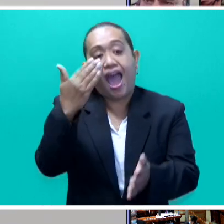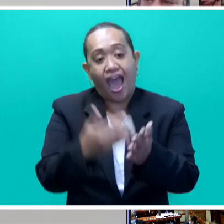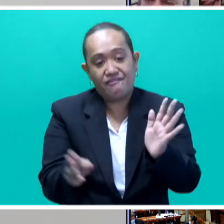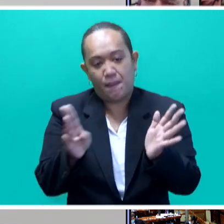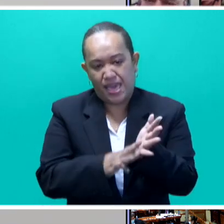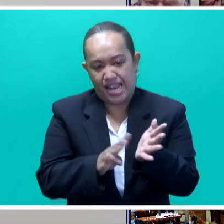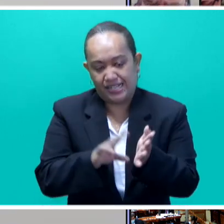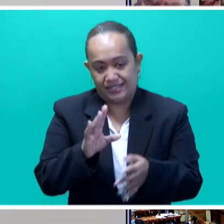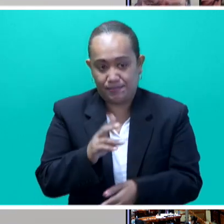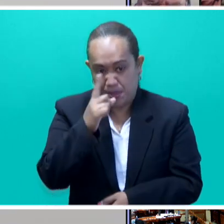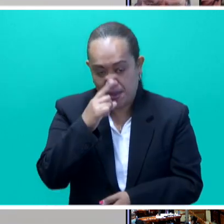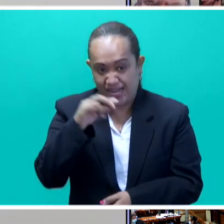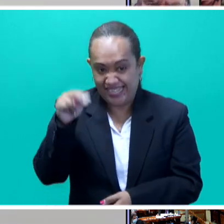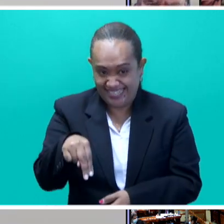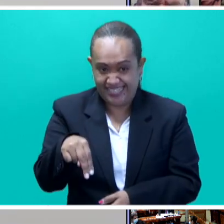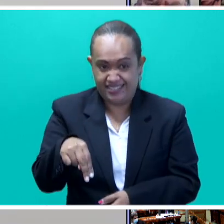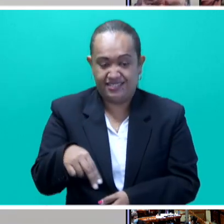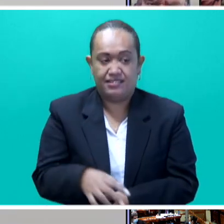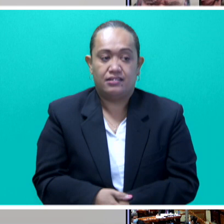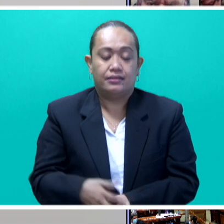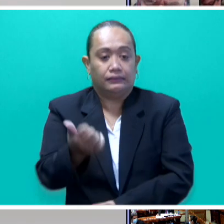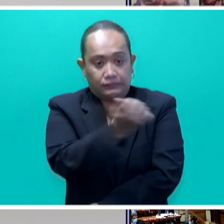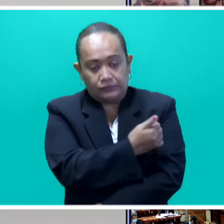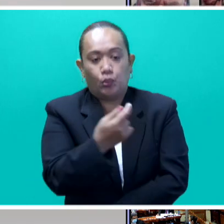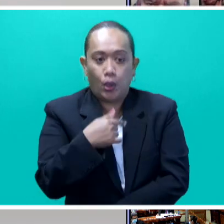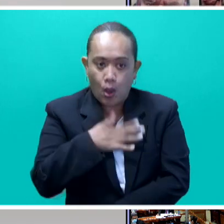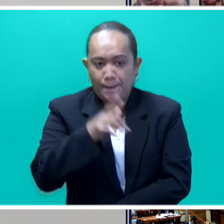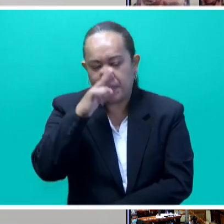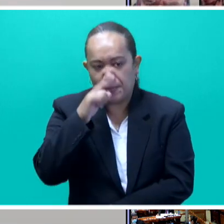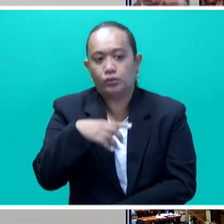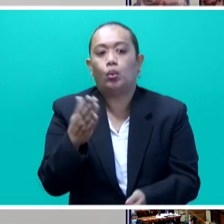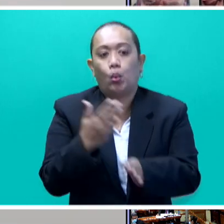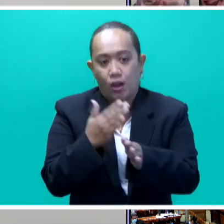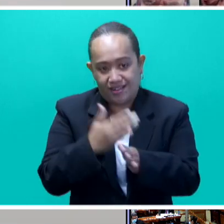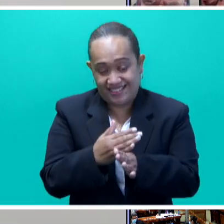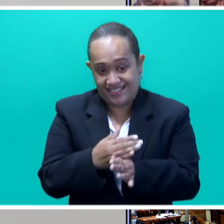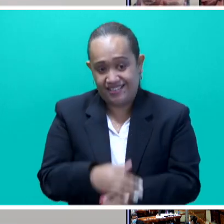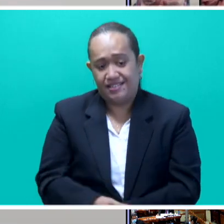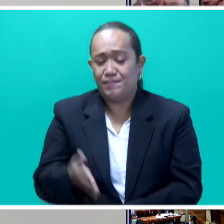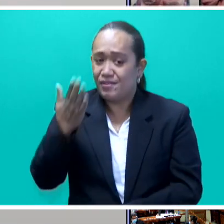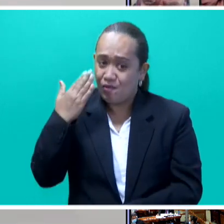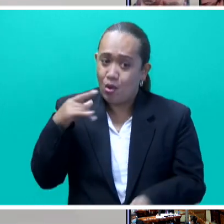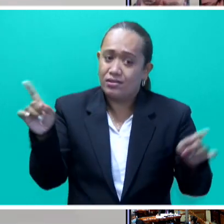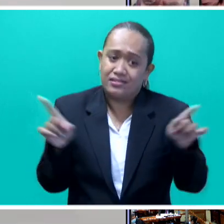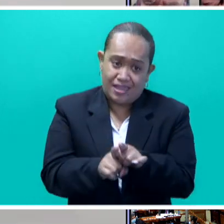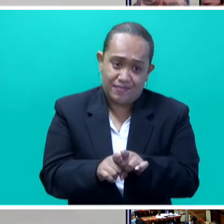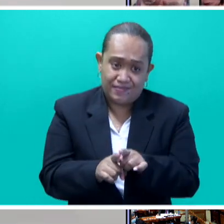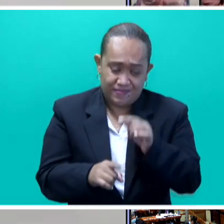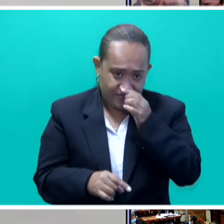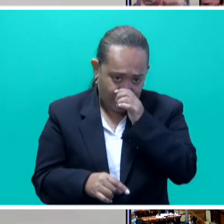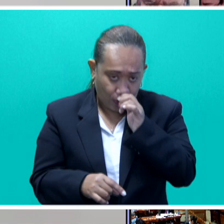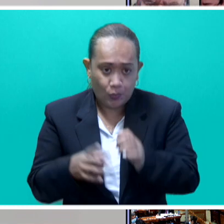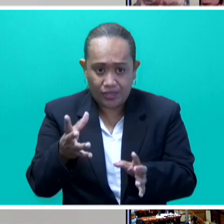our citizens the ability to earn a livelihood again, as they did before, as they did successfully